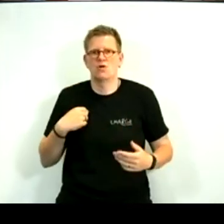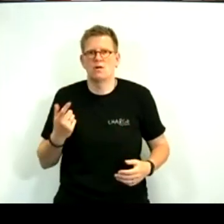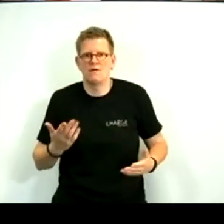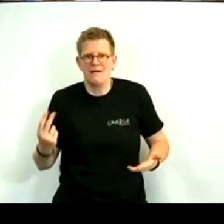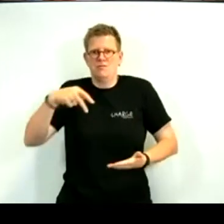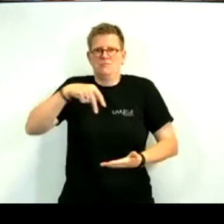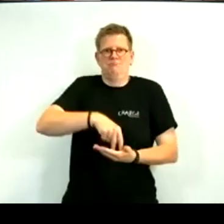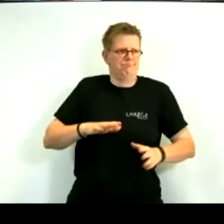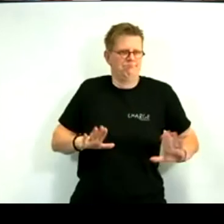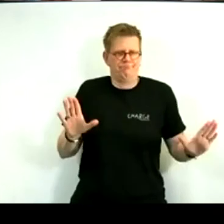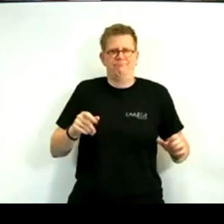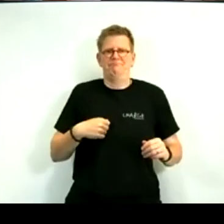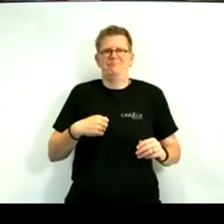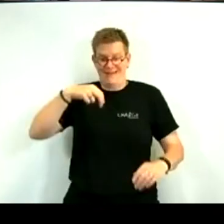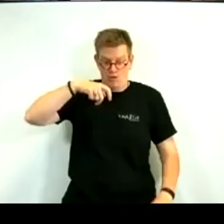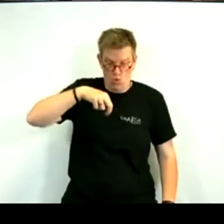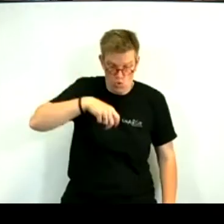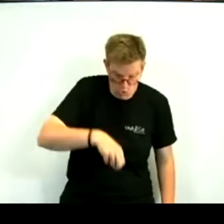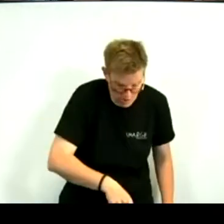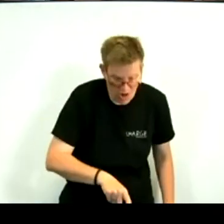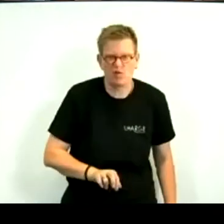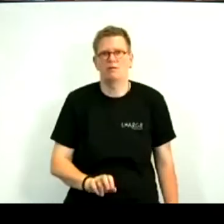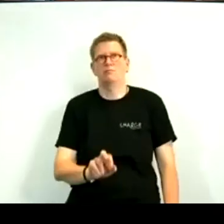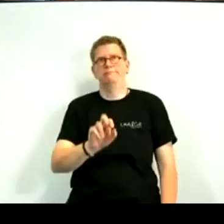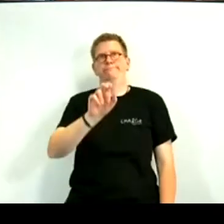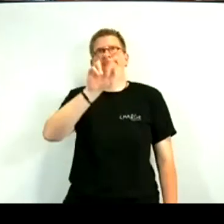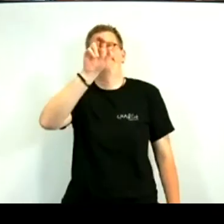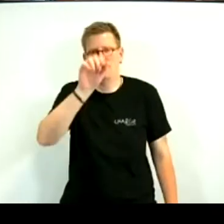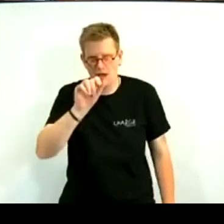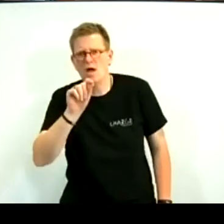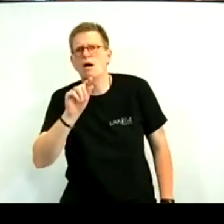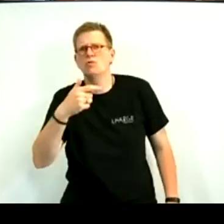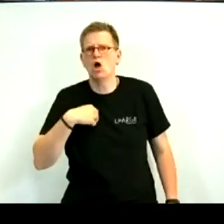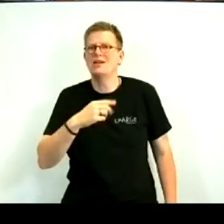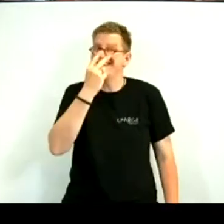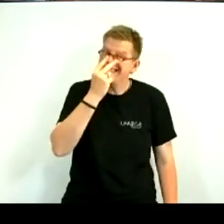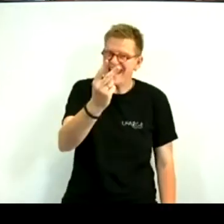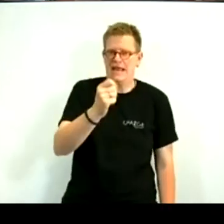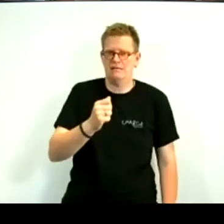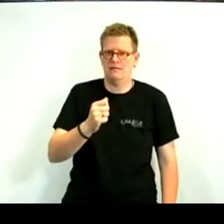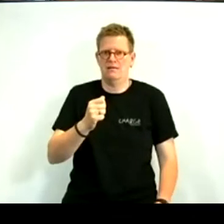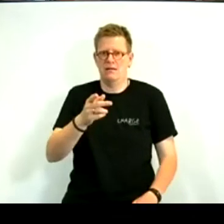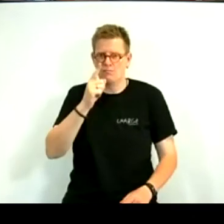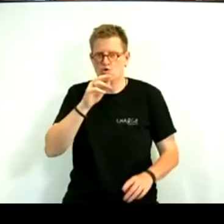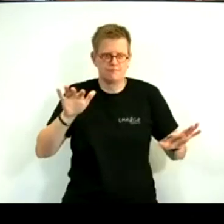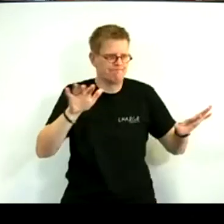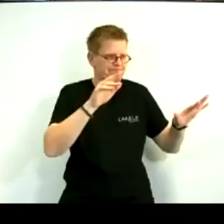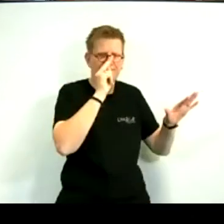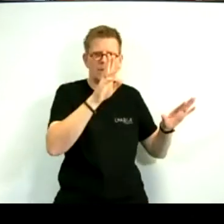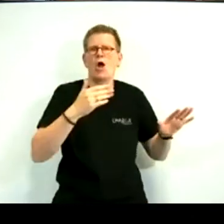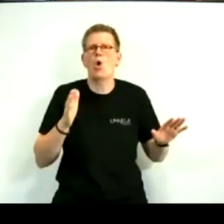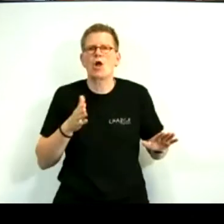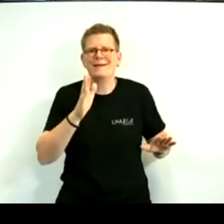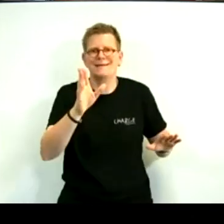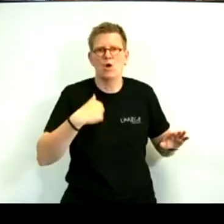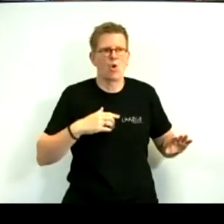use our vision even more importantly to help us to maintain good posture against gravity, as well